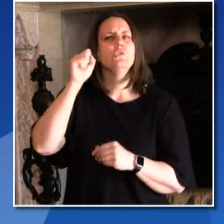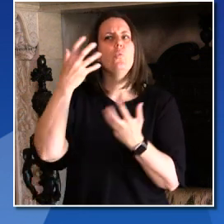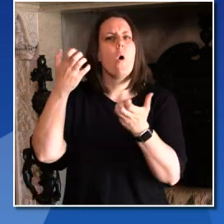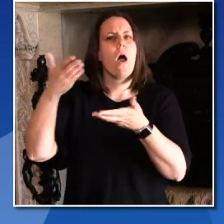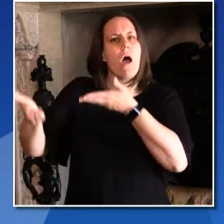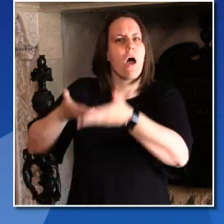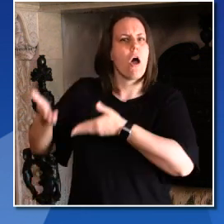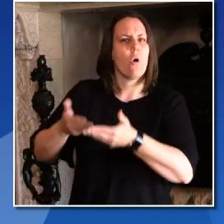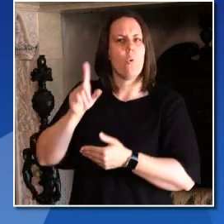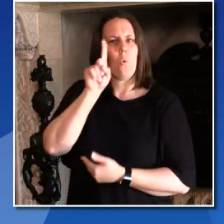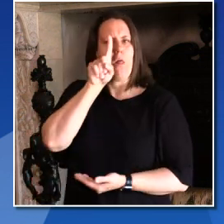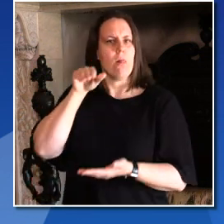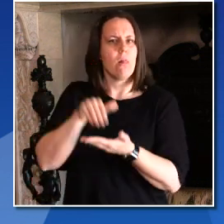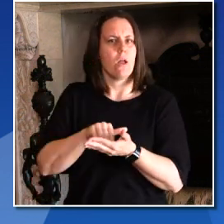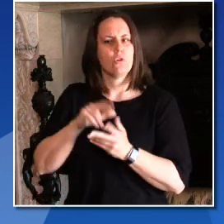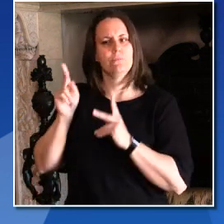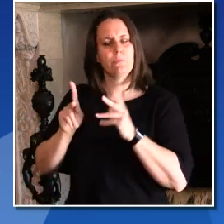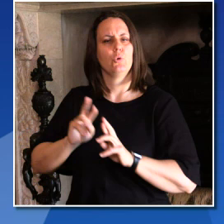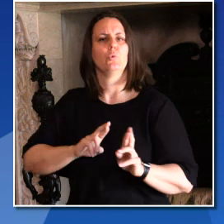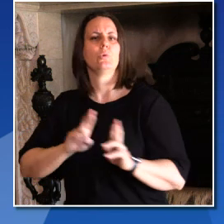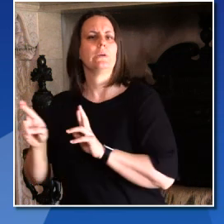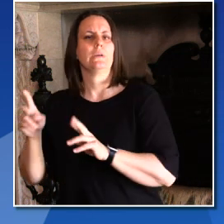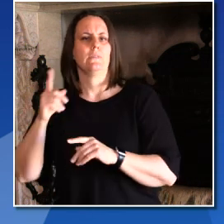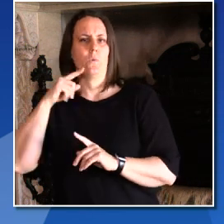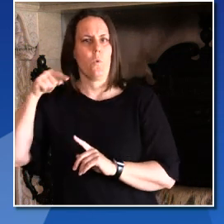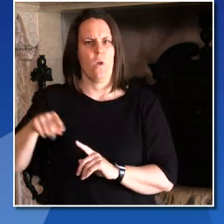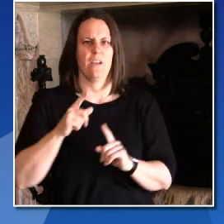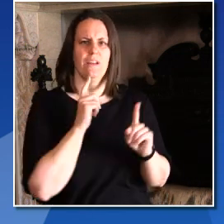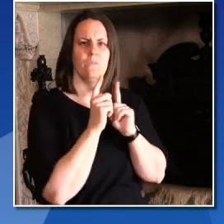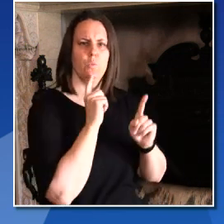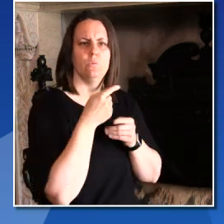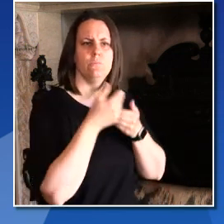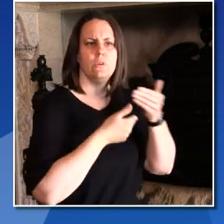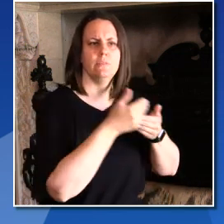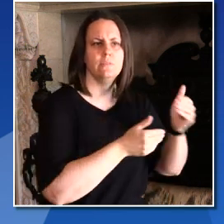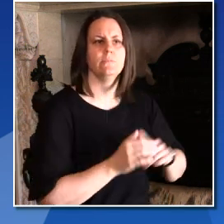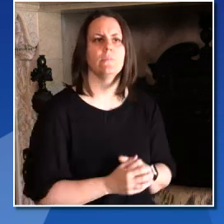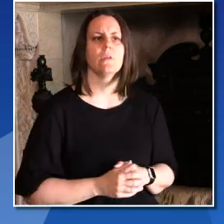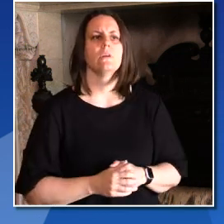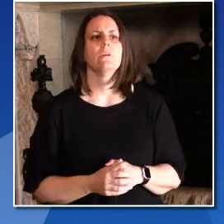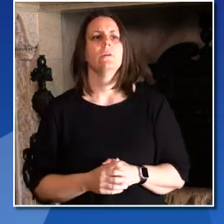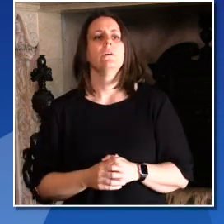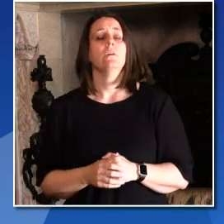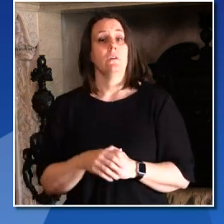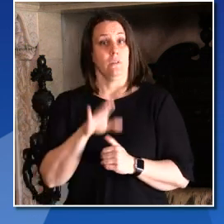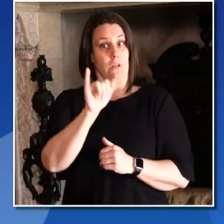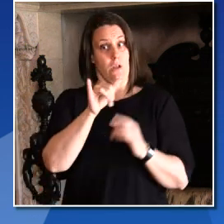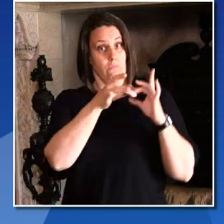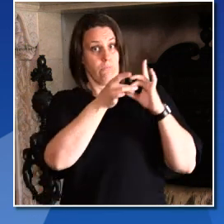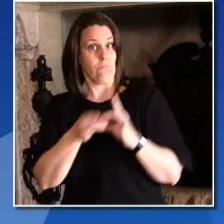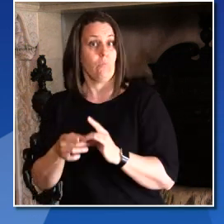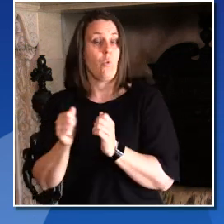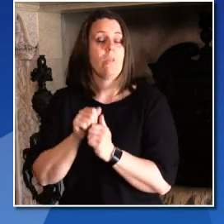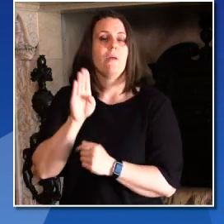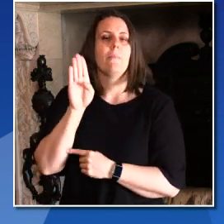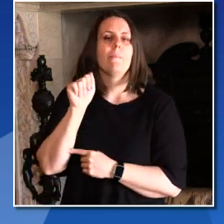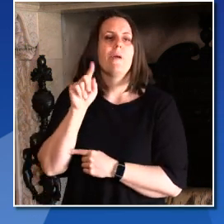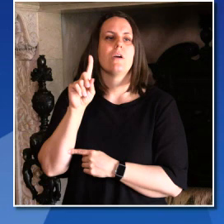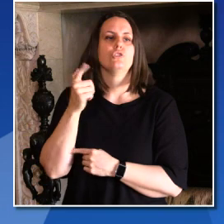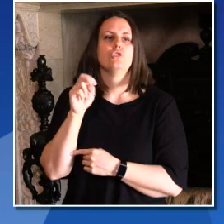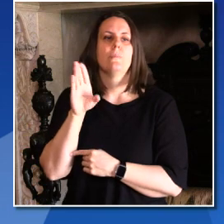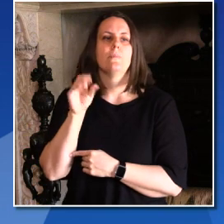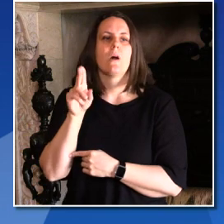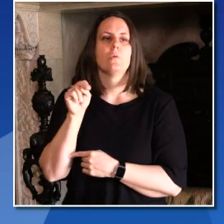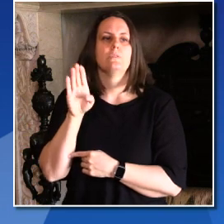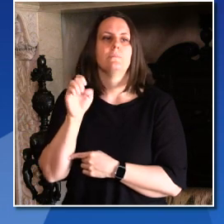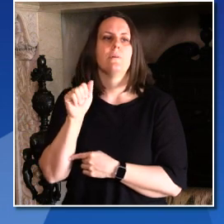about Badger Bounce Back. It's one of the criteria. So how many contact tracers of the 1,000 have we brought on? And Christina wants to know how to apply